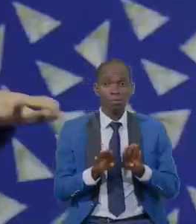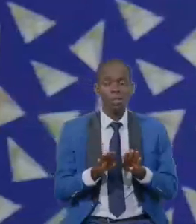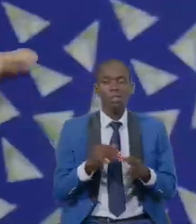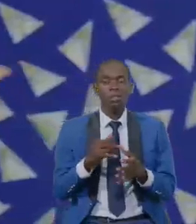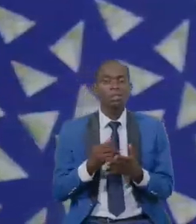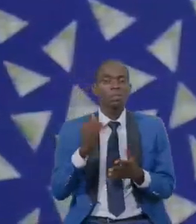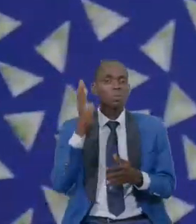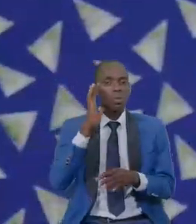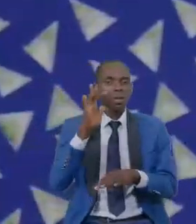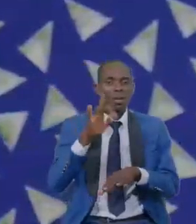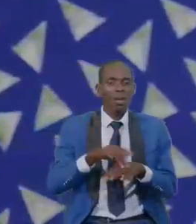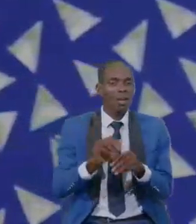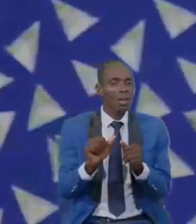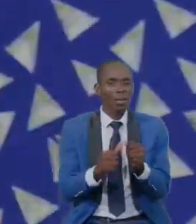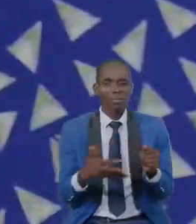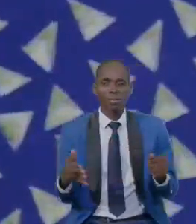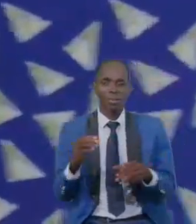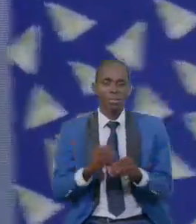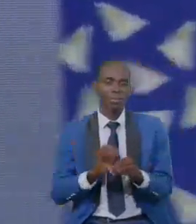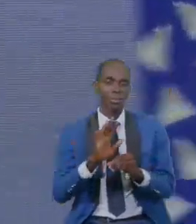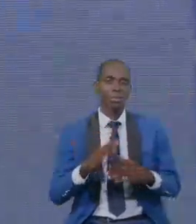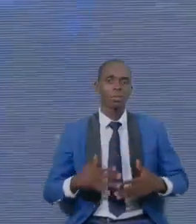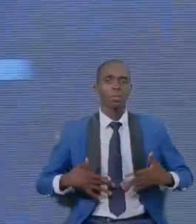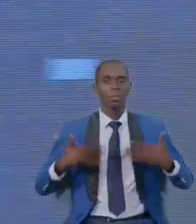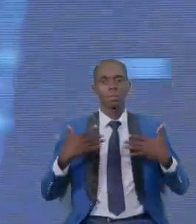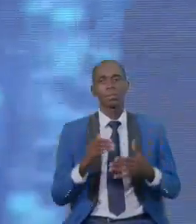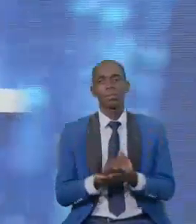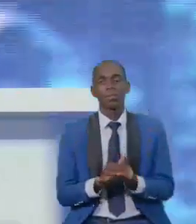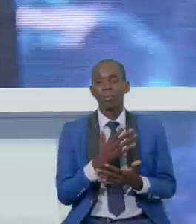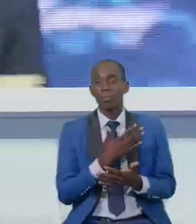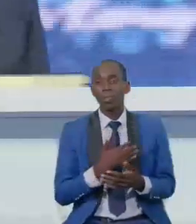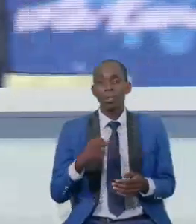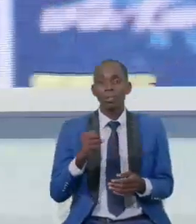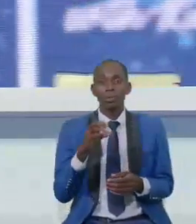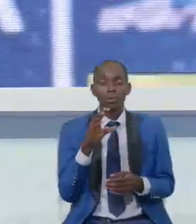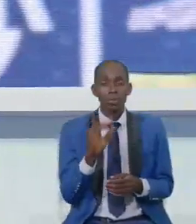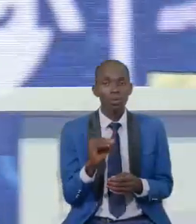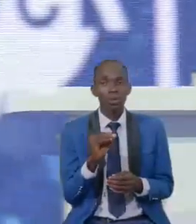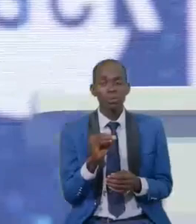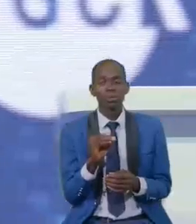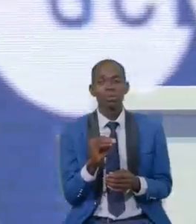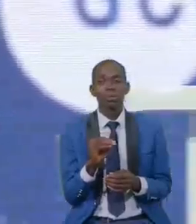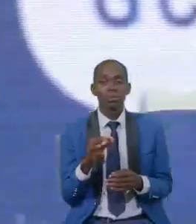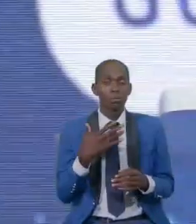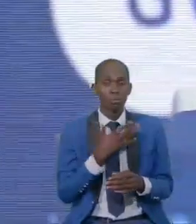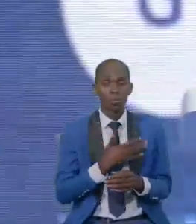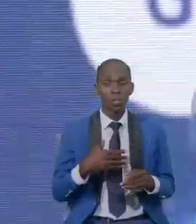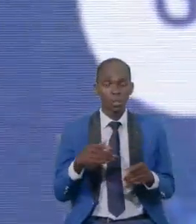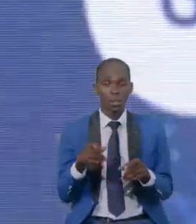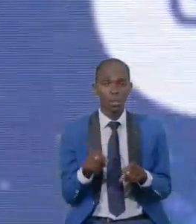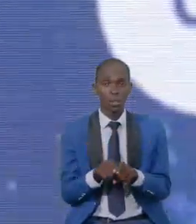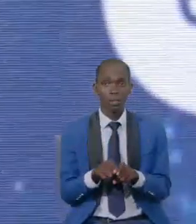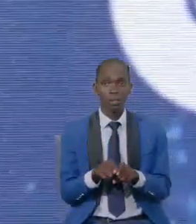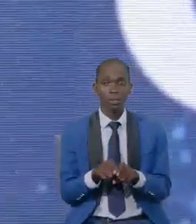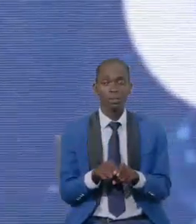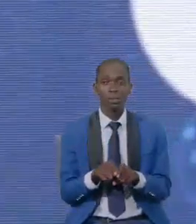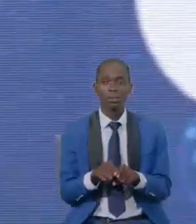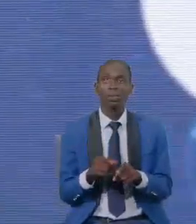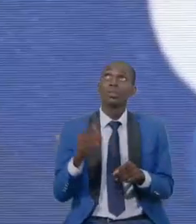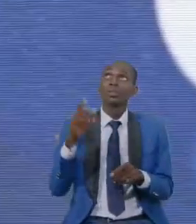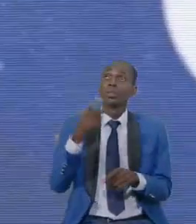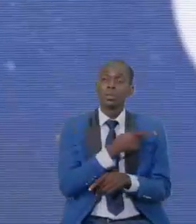affect everything in your life. And so please, as we come, and Christ is here, the Prince of